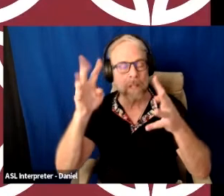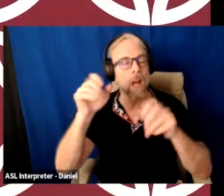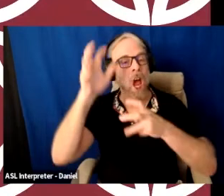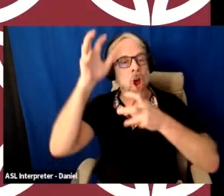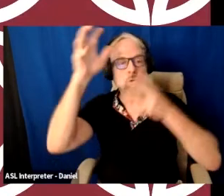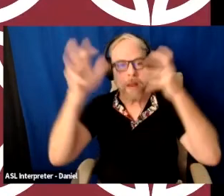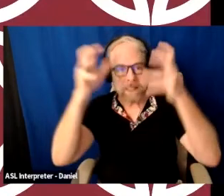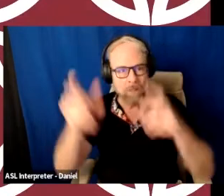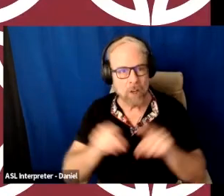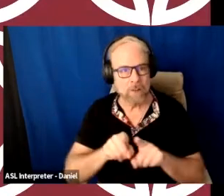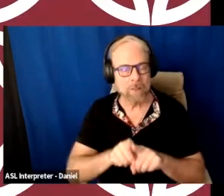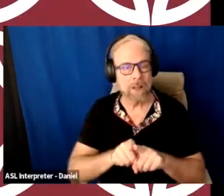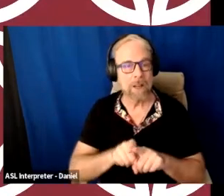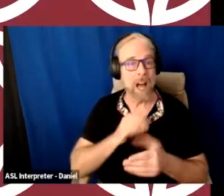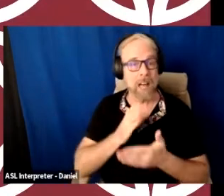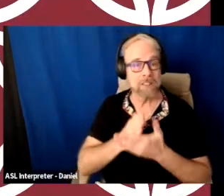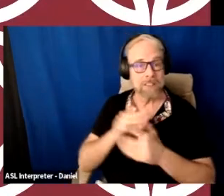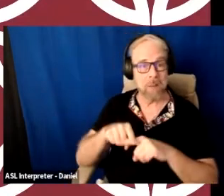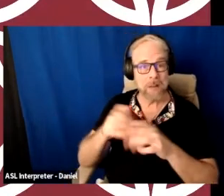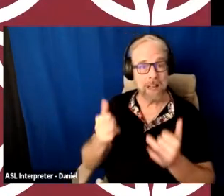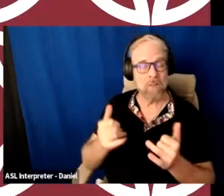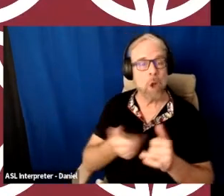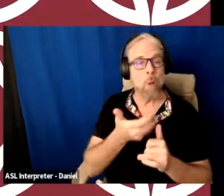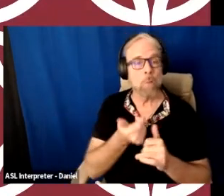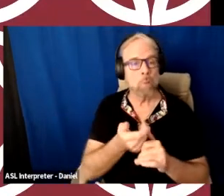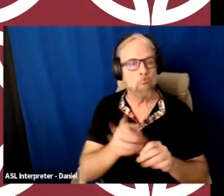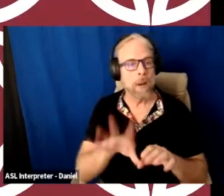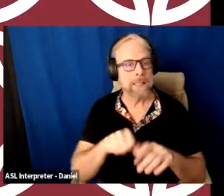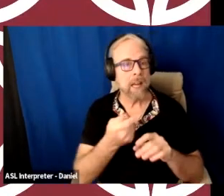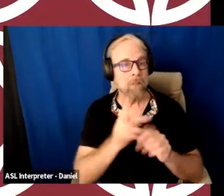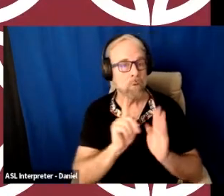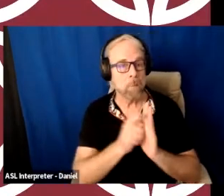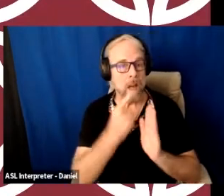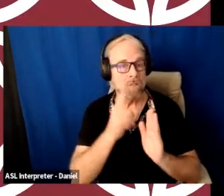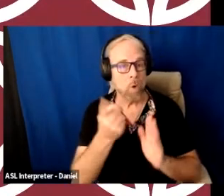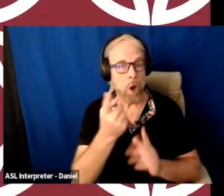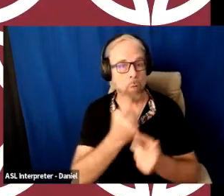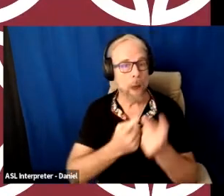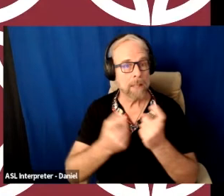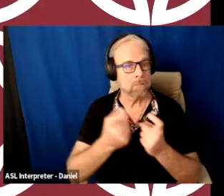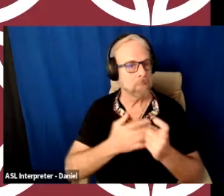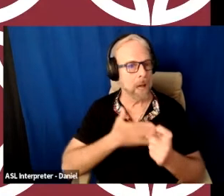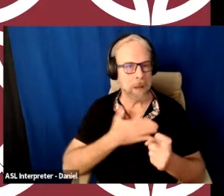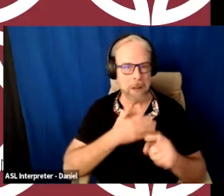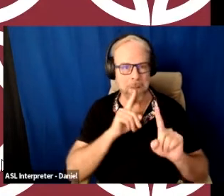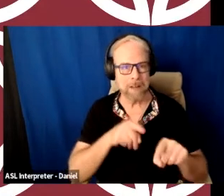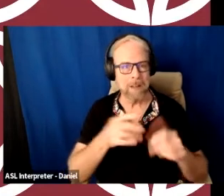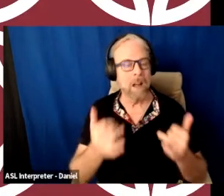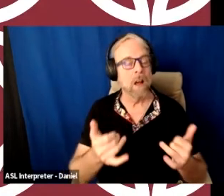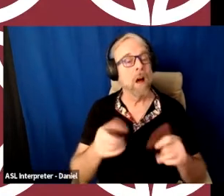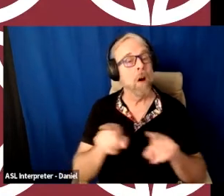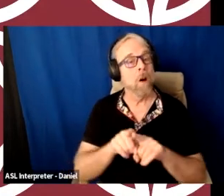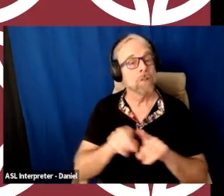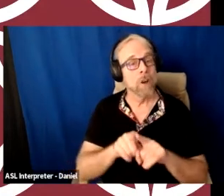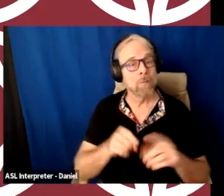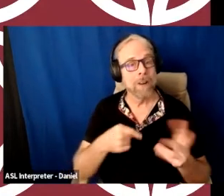there. And if you want to take a couple minutes for questions, I'm happy to answer them. I'm also